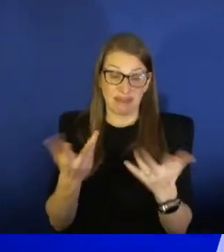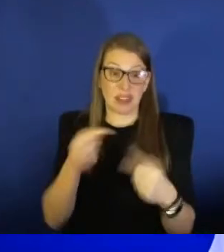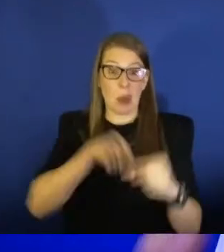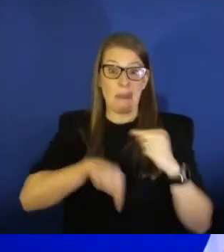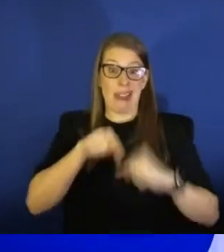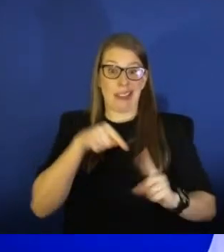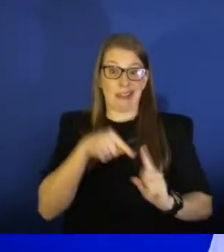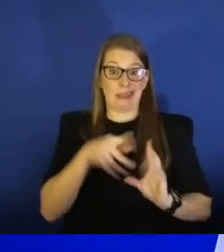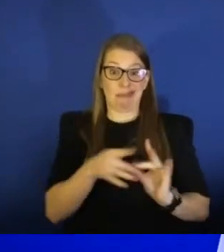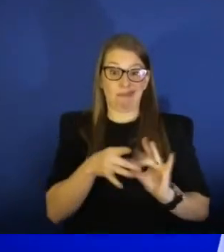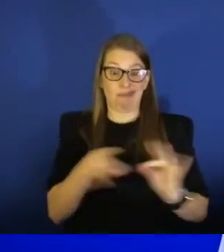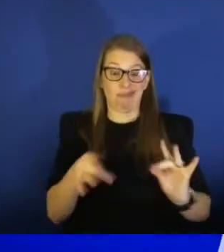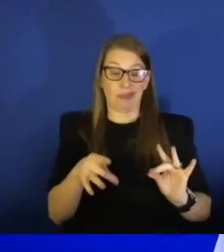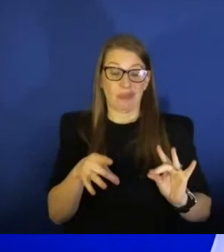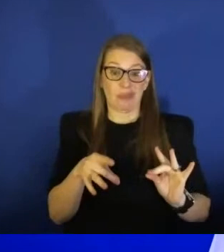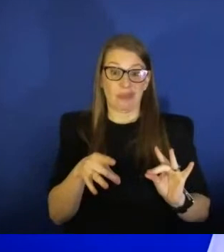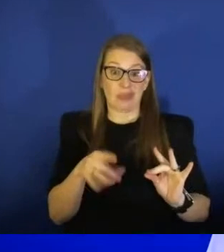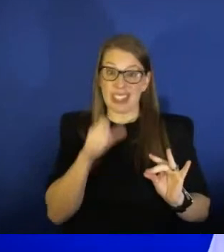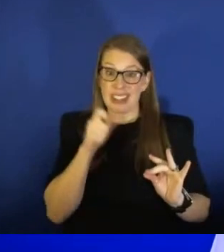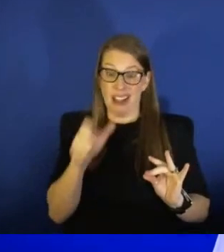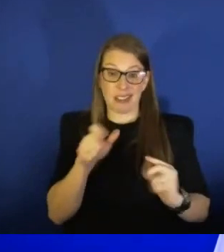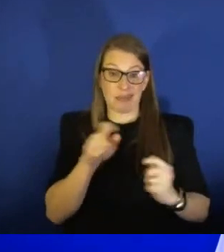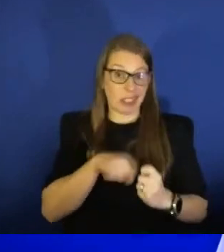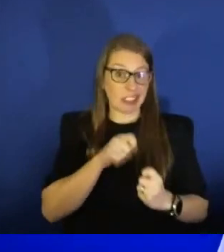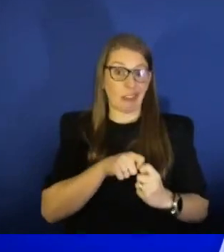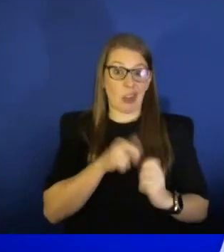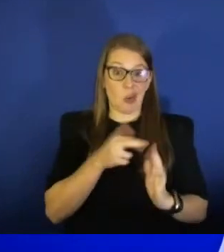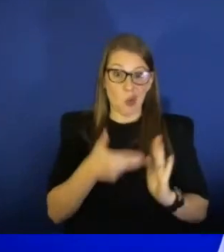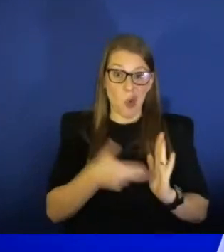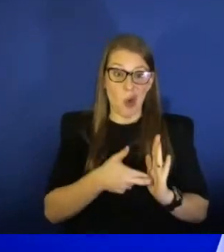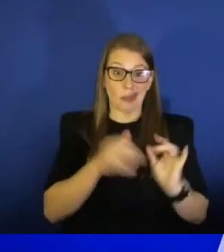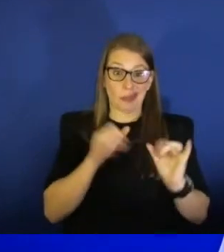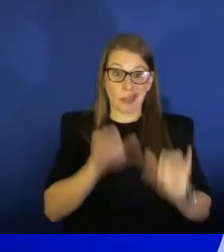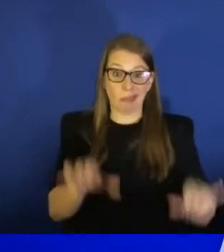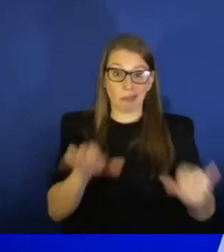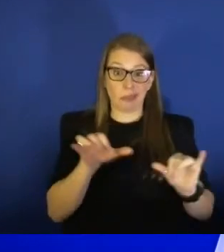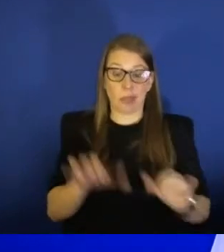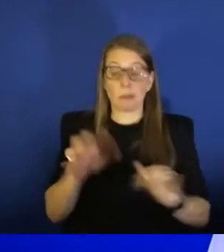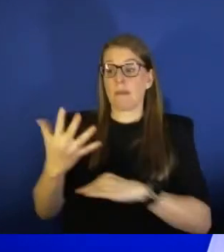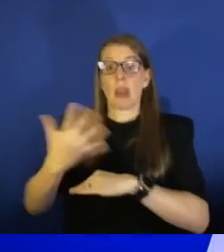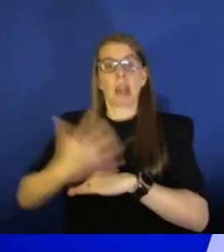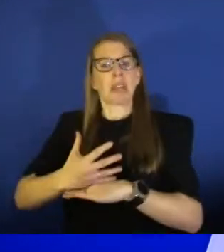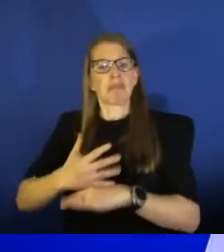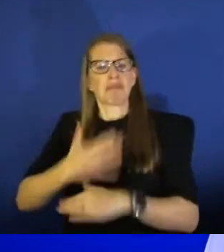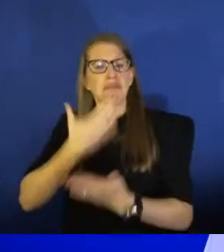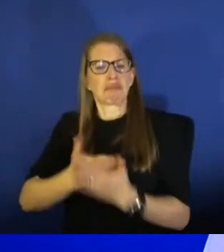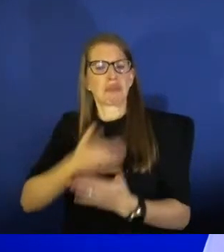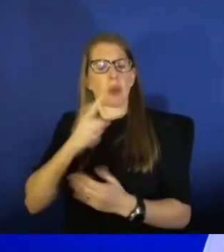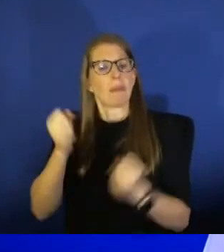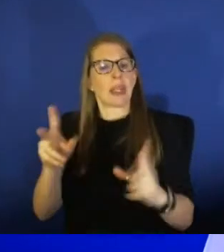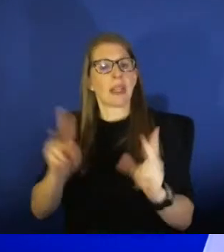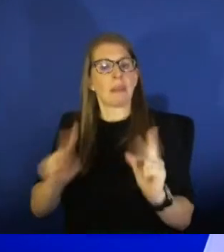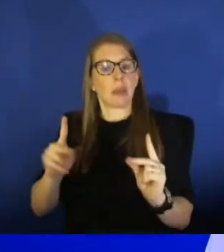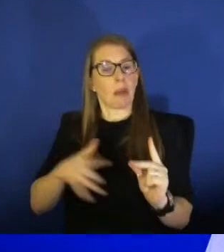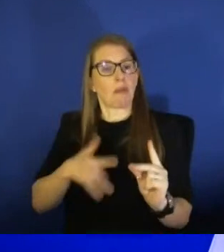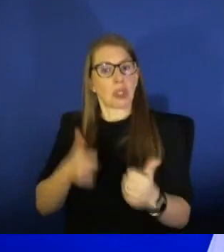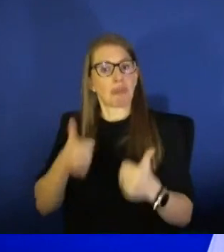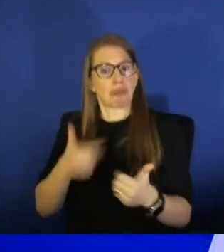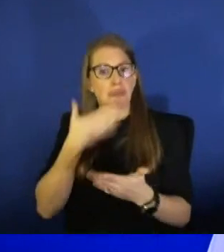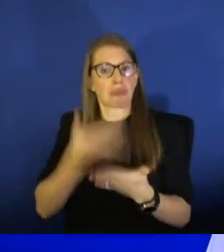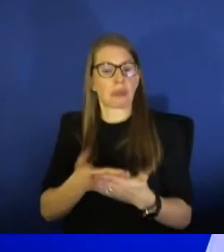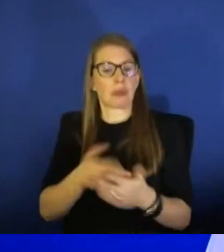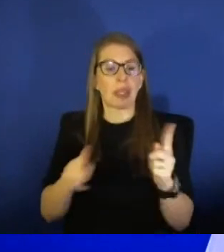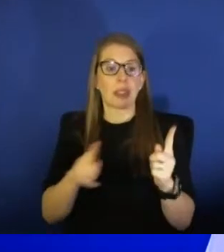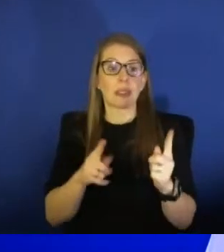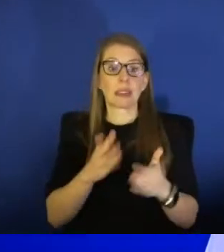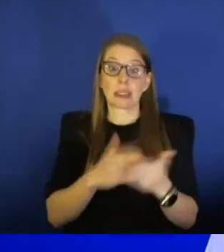cookie cutters for most of this stuff, right? So, you know, while 5 days might be very reasonable for many people that feel good, there are going to be folks that are still shedding